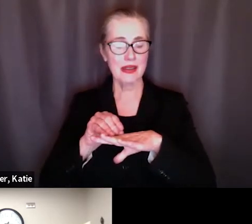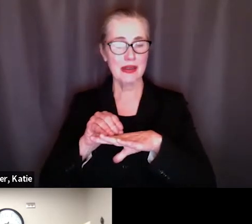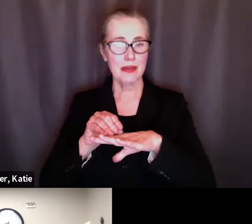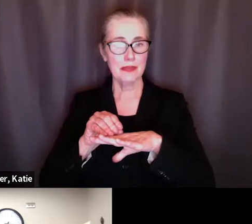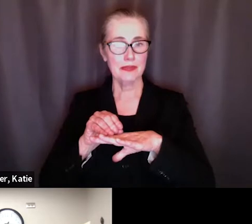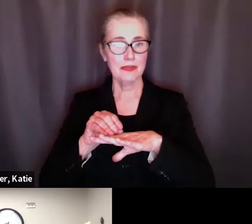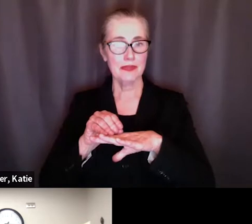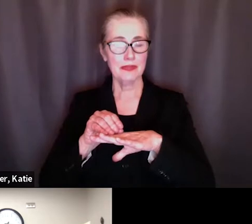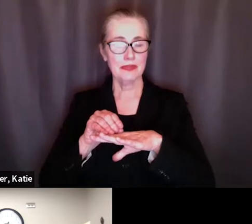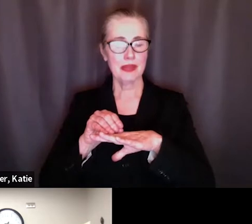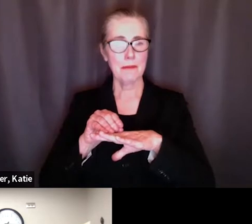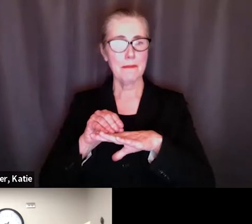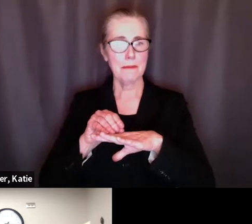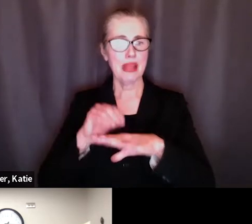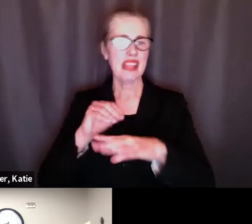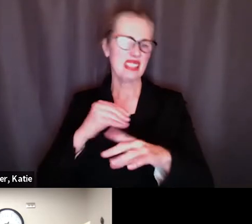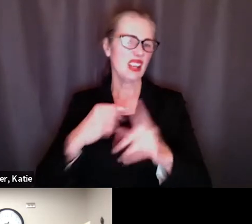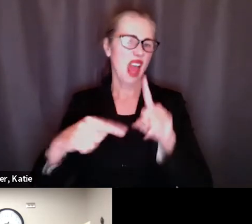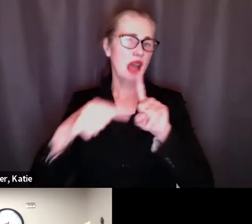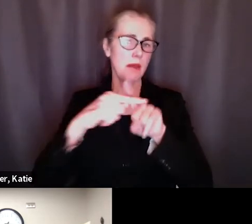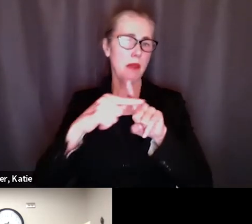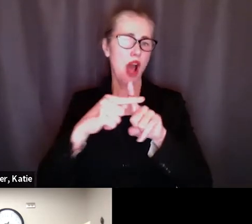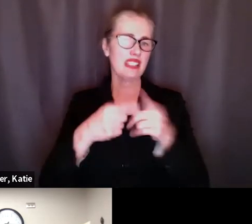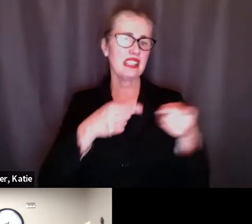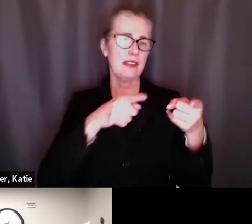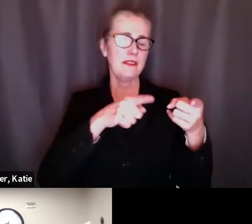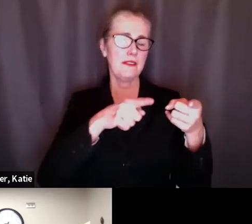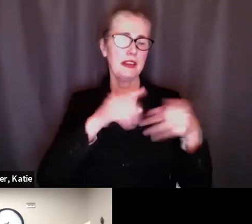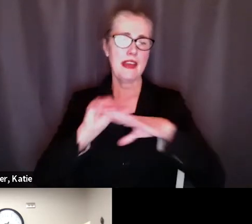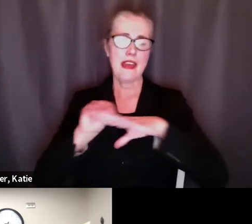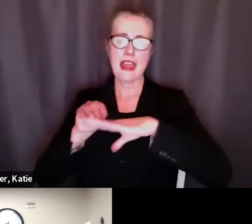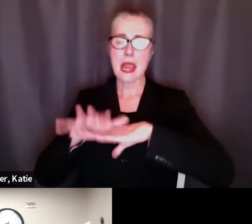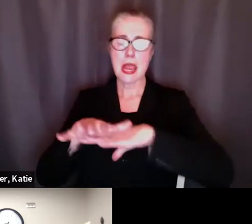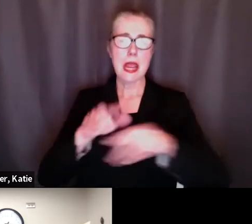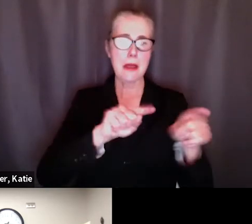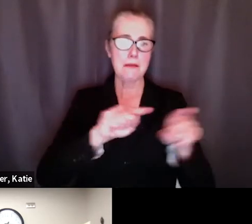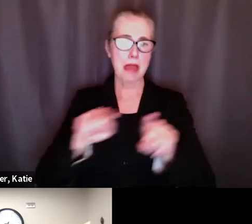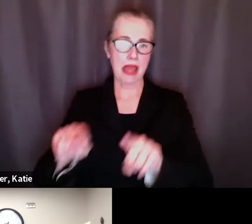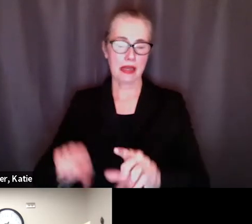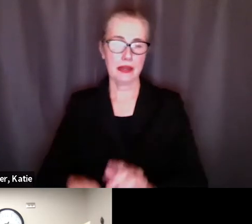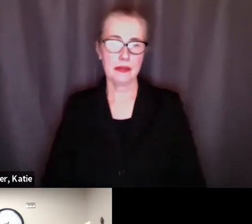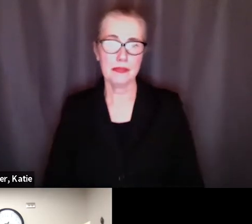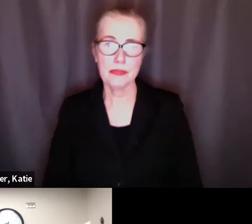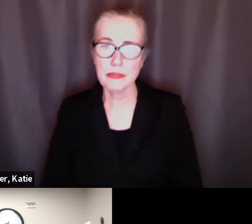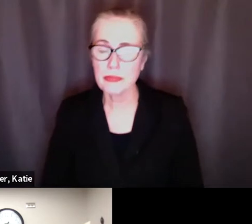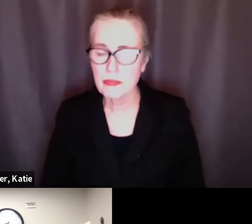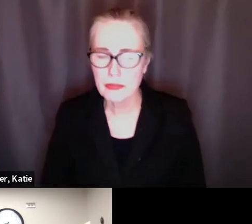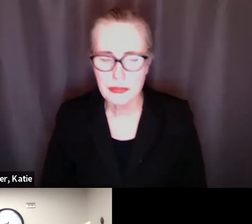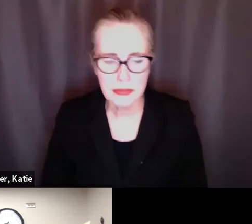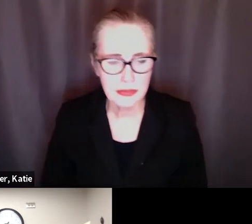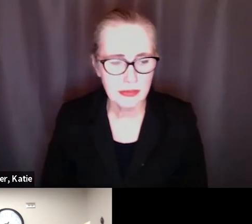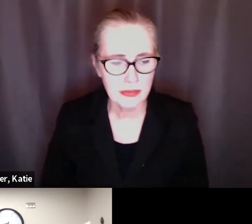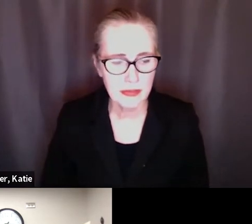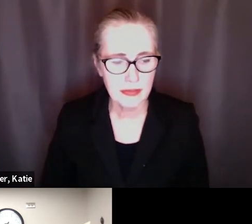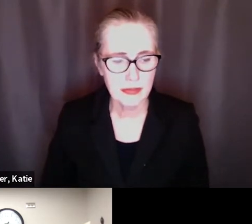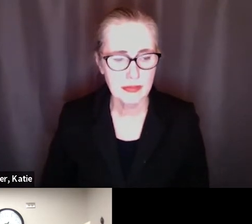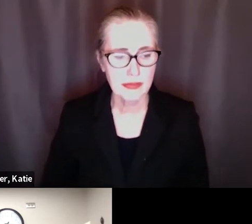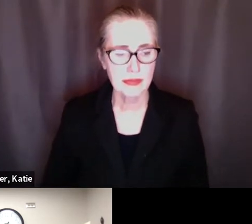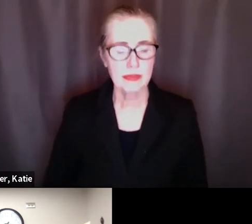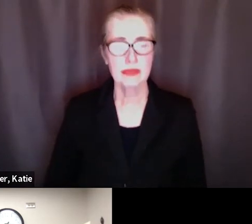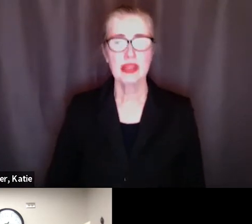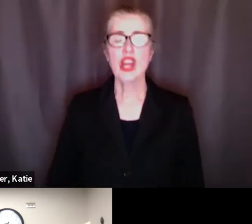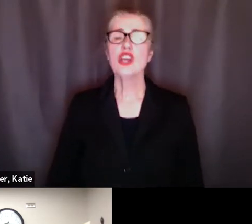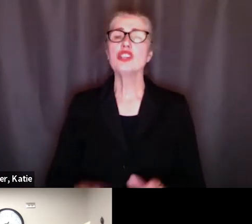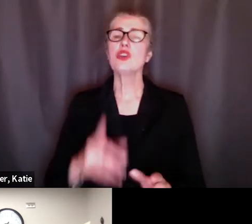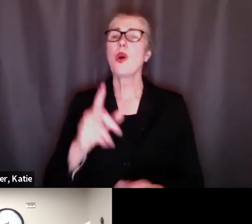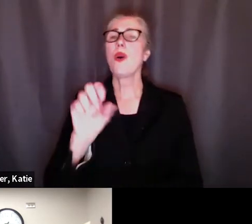next slide please um so we were asked during the process to make some scenarios with four trustees and so